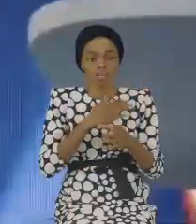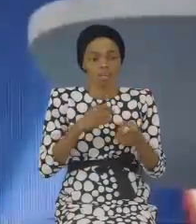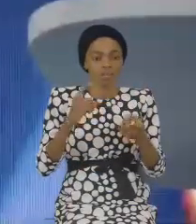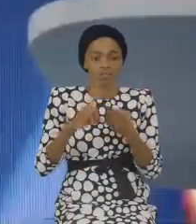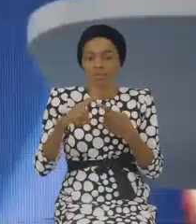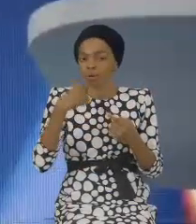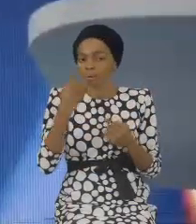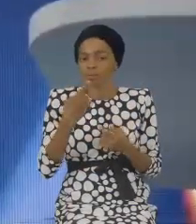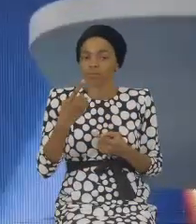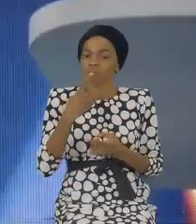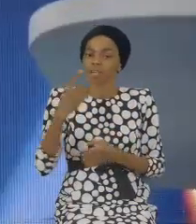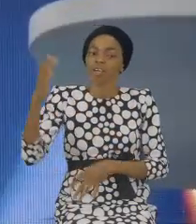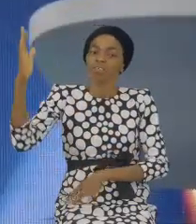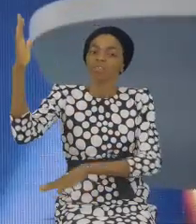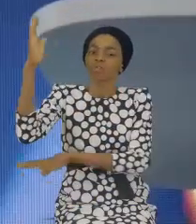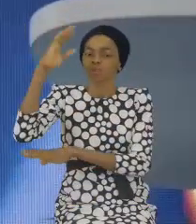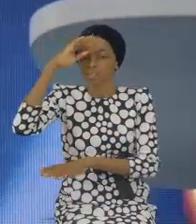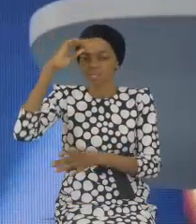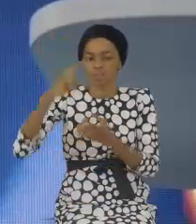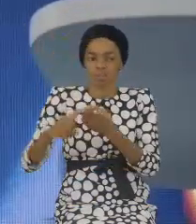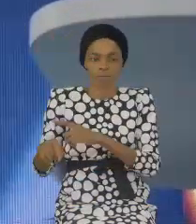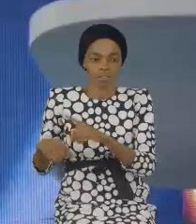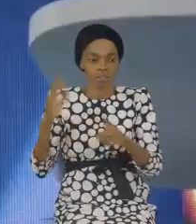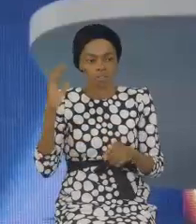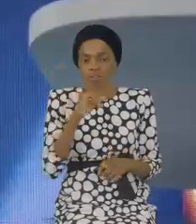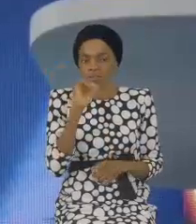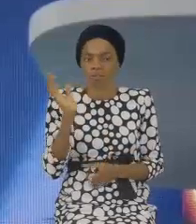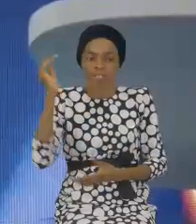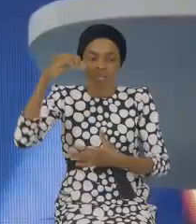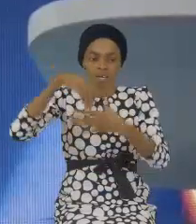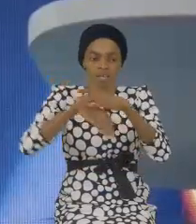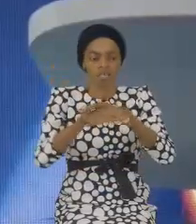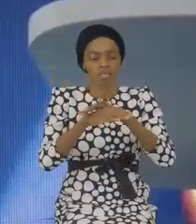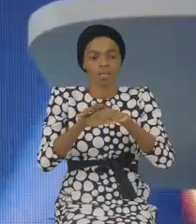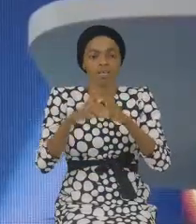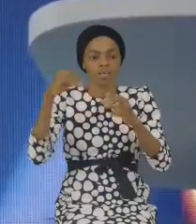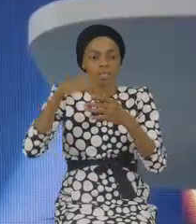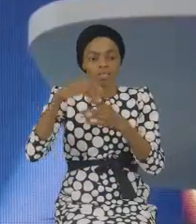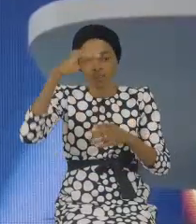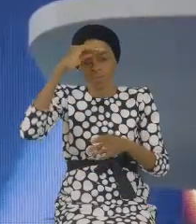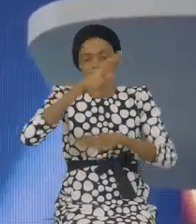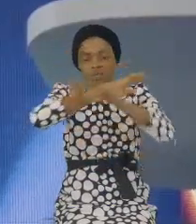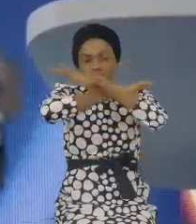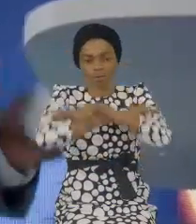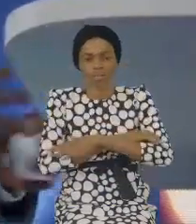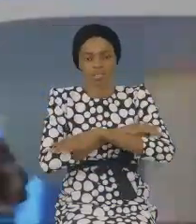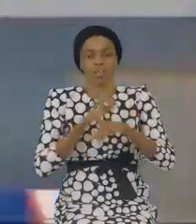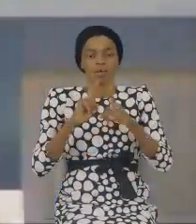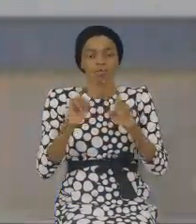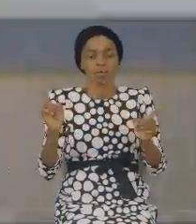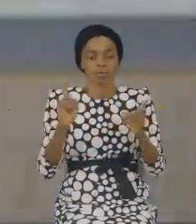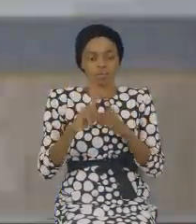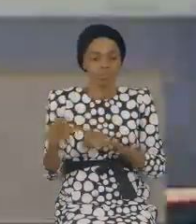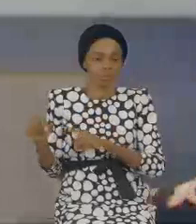to whom swear he that they should not enter into his rest, but to